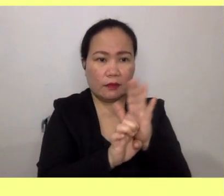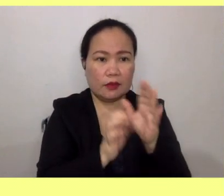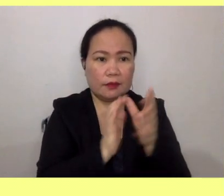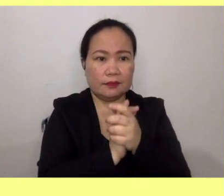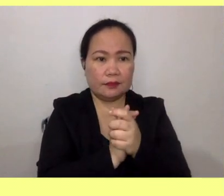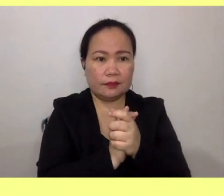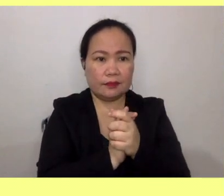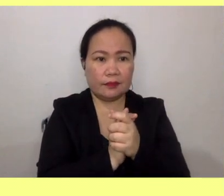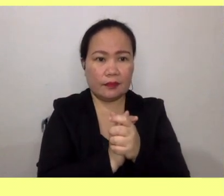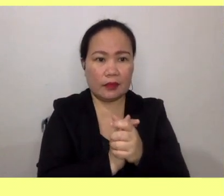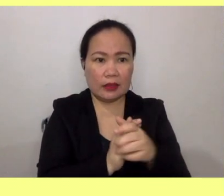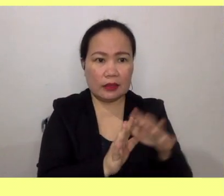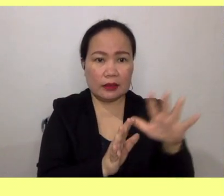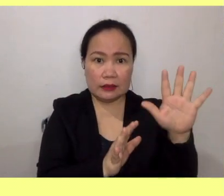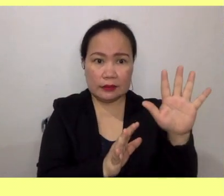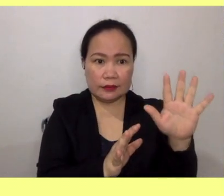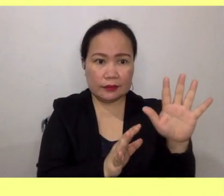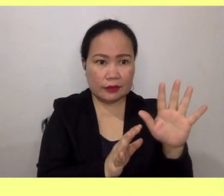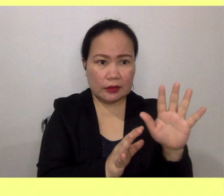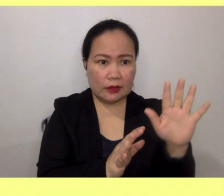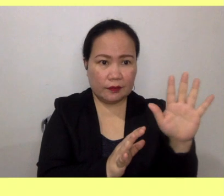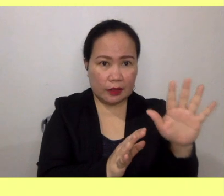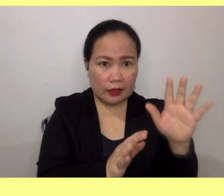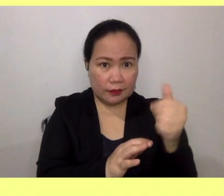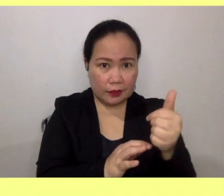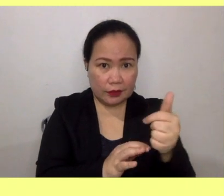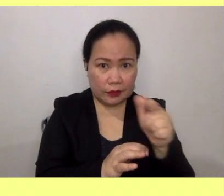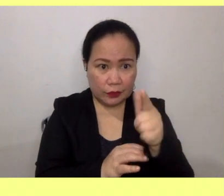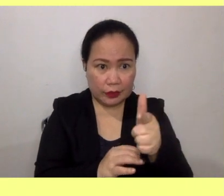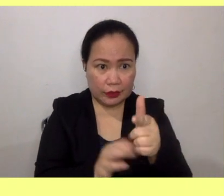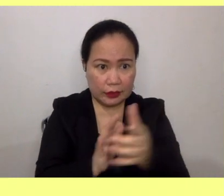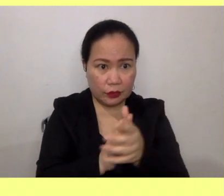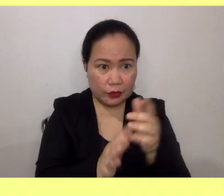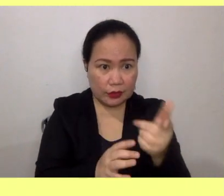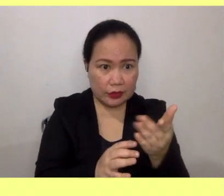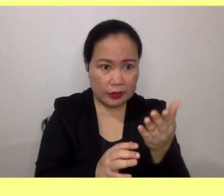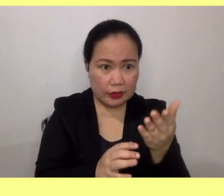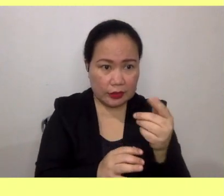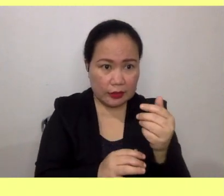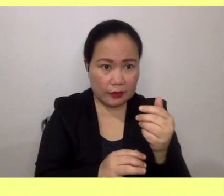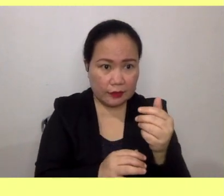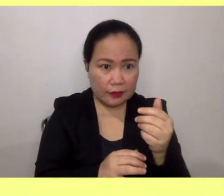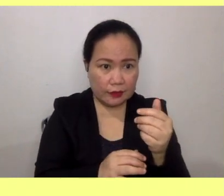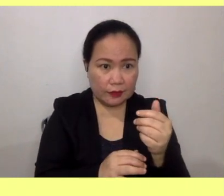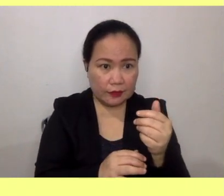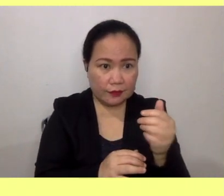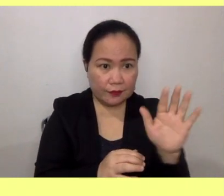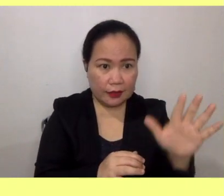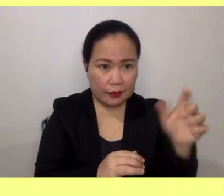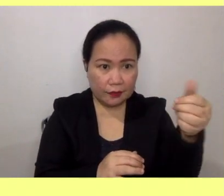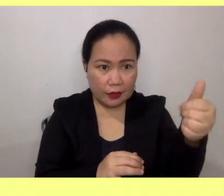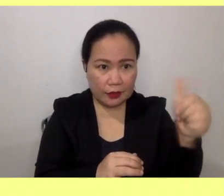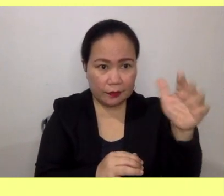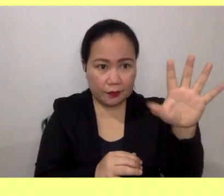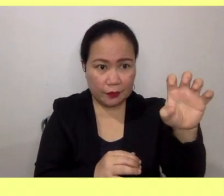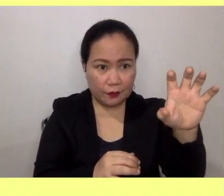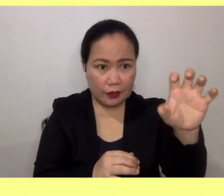so, since by, ano siya, 5, 10, 15, 20, so this is 10. 10, and then 5,